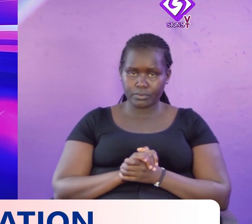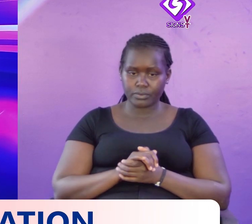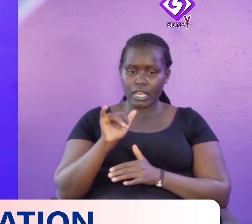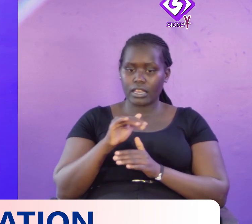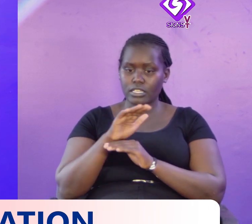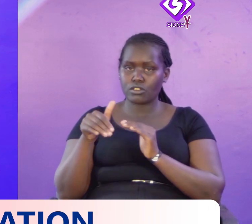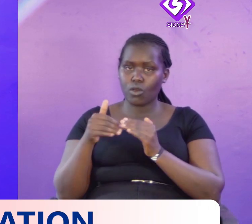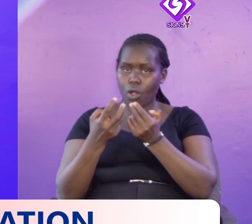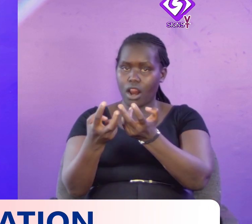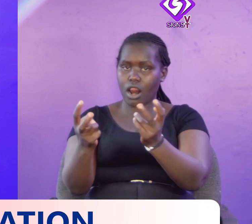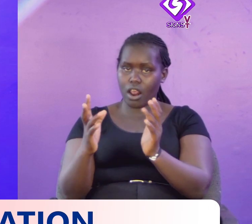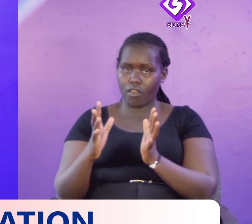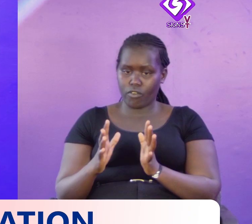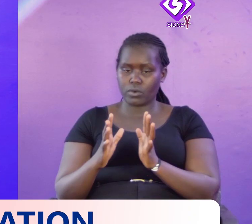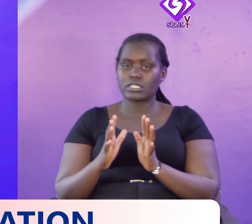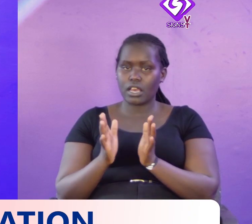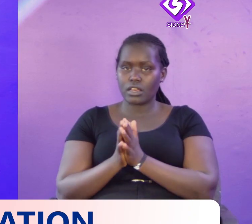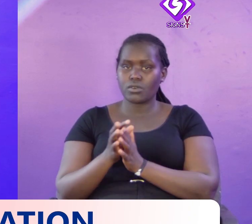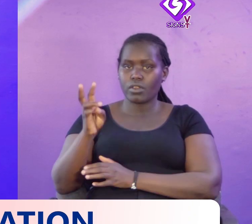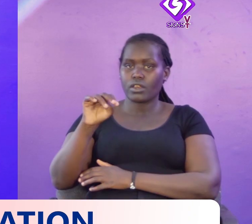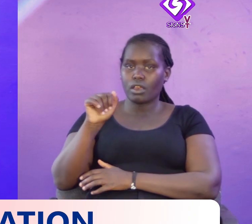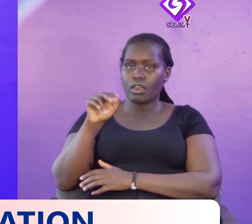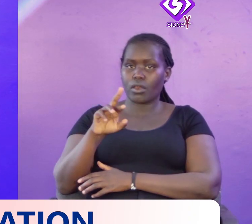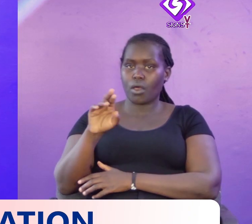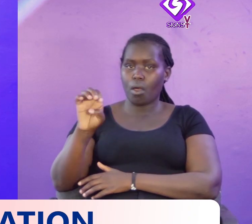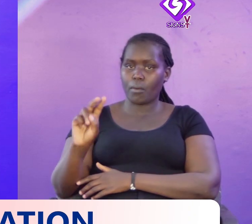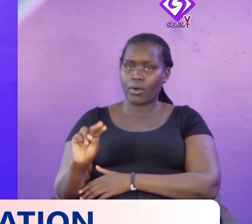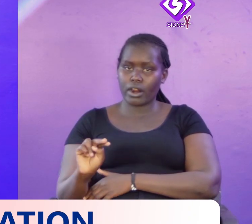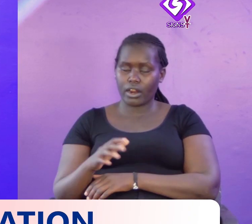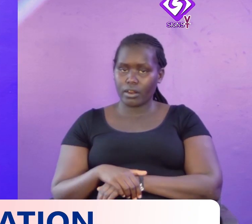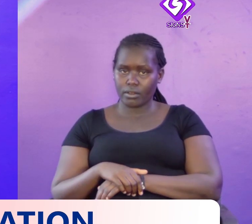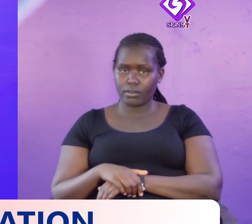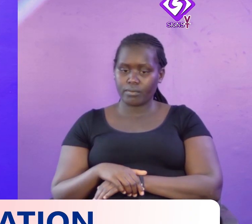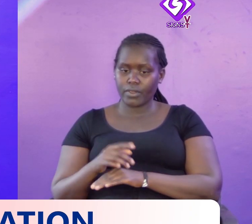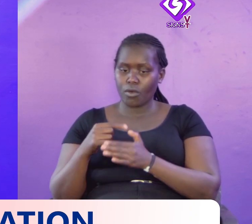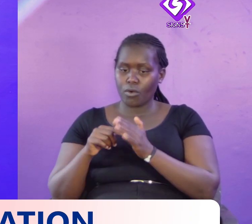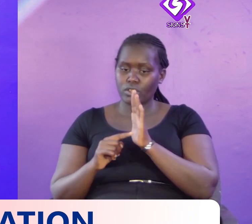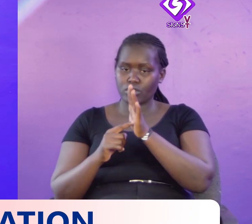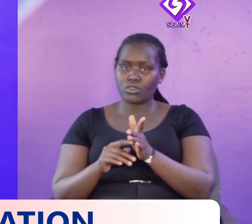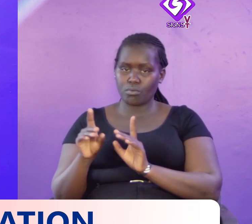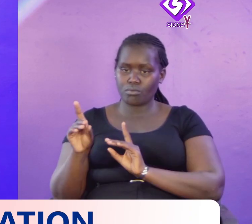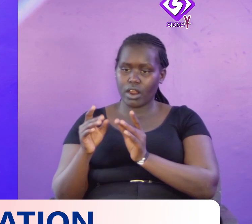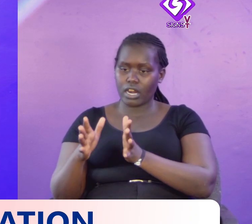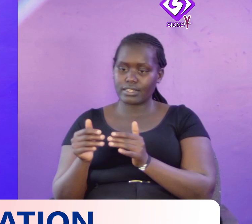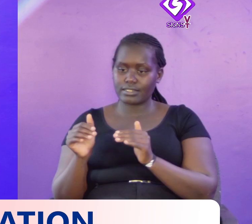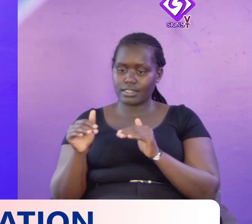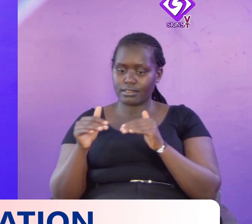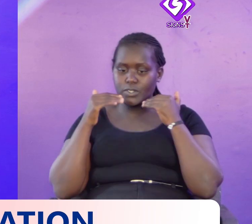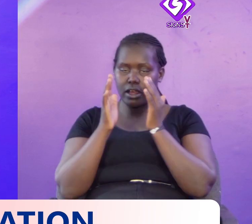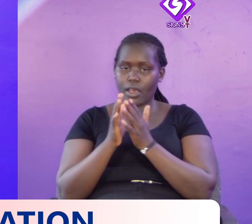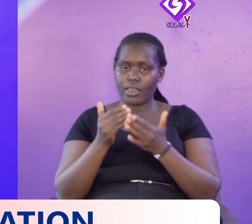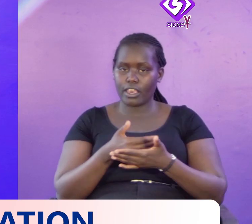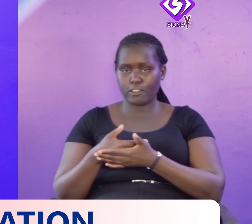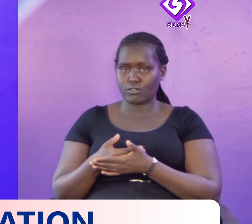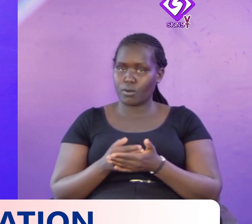it, viewers. We have been with Maureen Okal. Oh my, what a show. Director Smile na Toto. Be